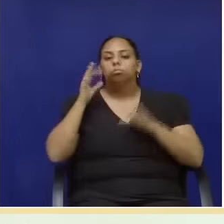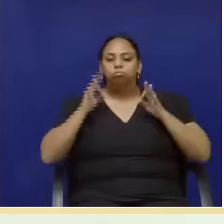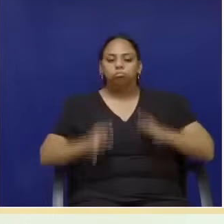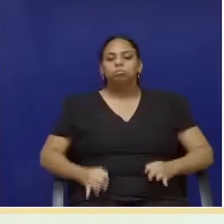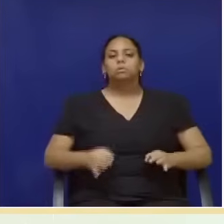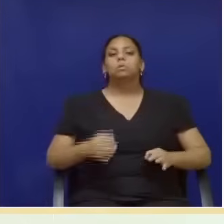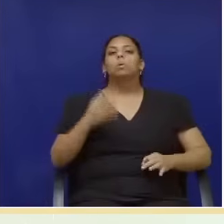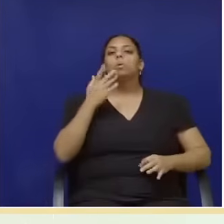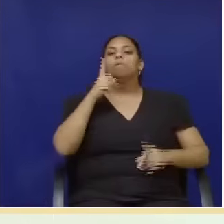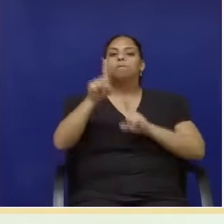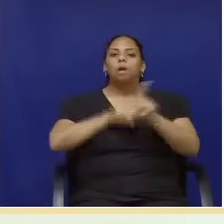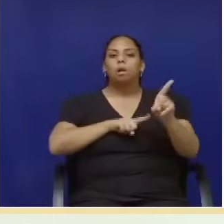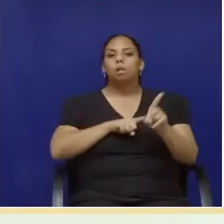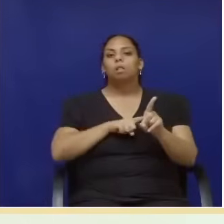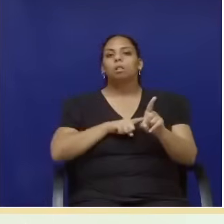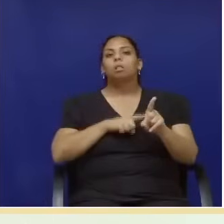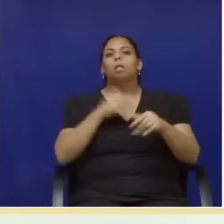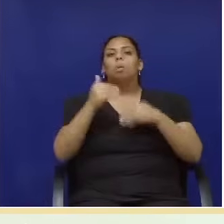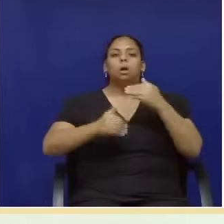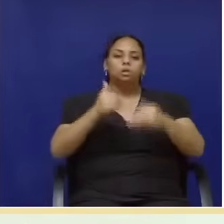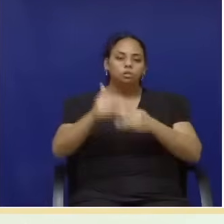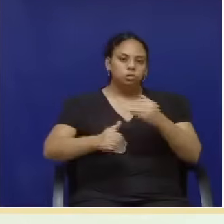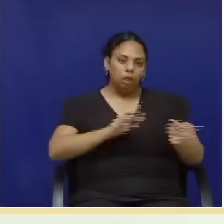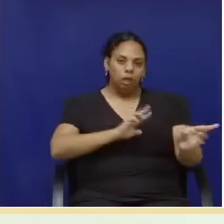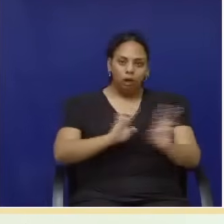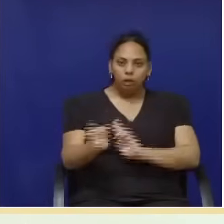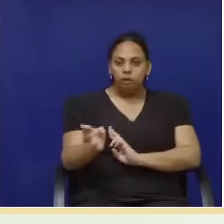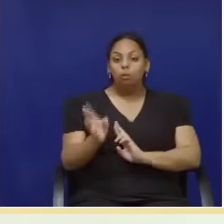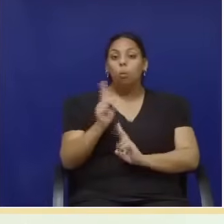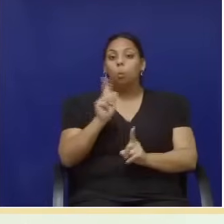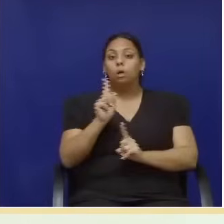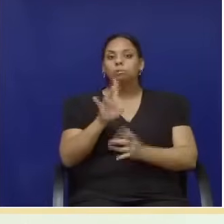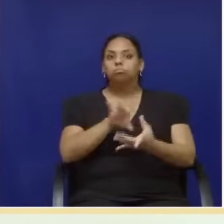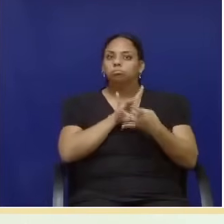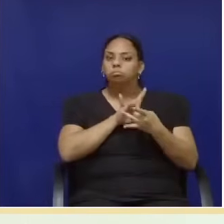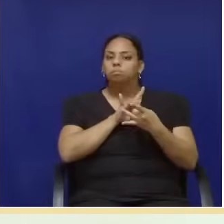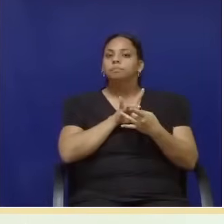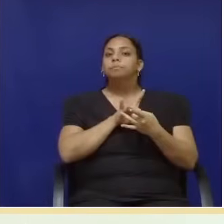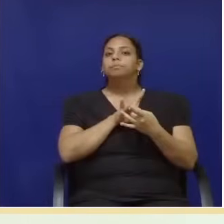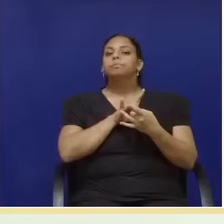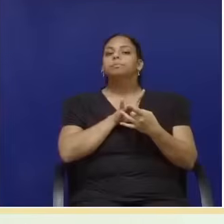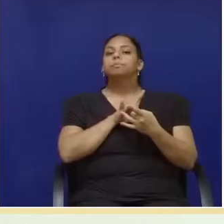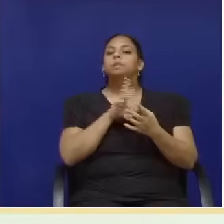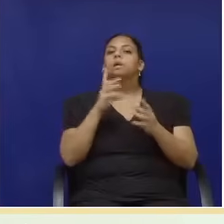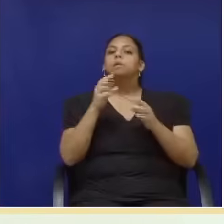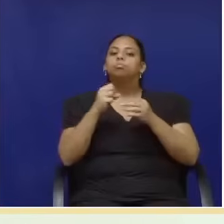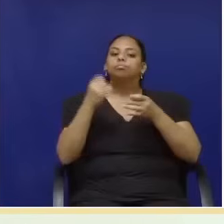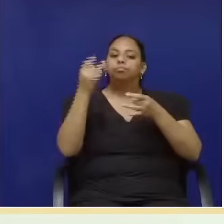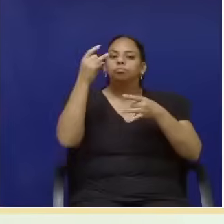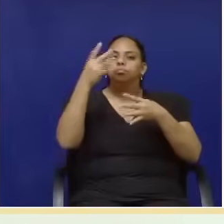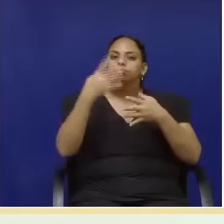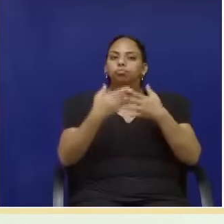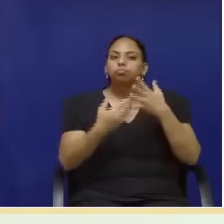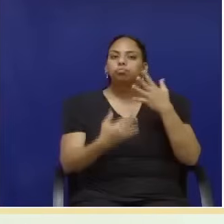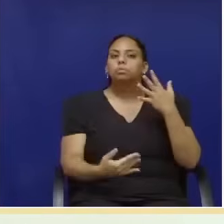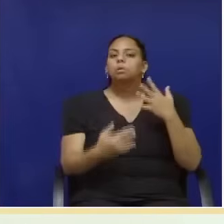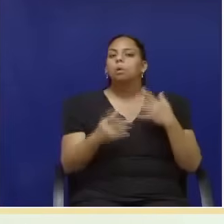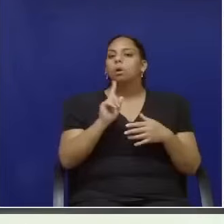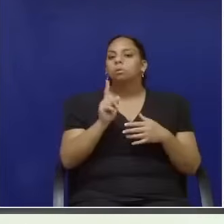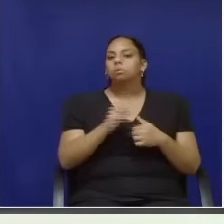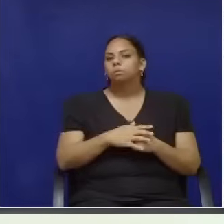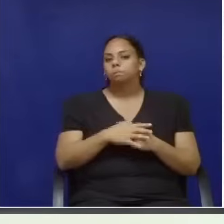ensure operational readiness? And what are the relevant details in each case? The Honourable Deputy